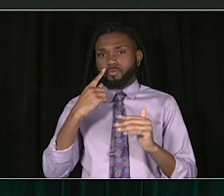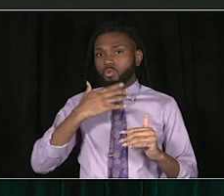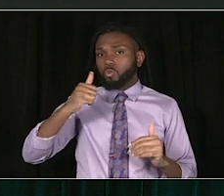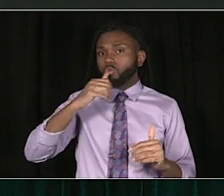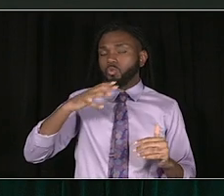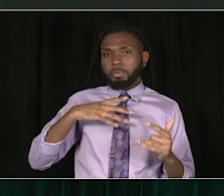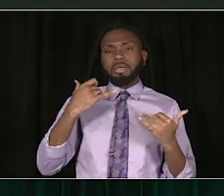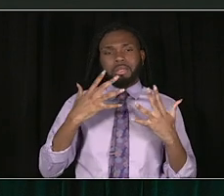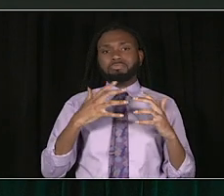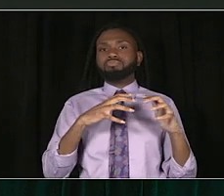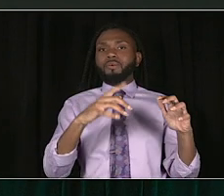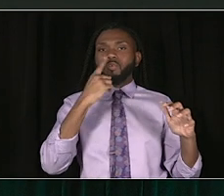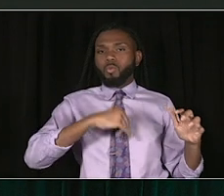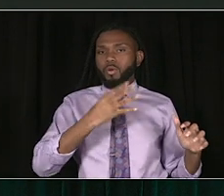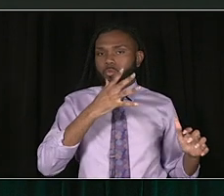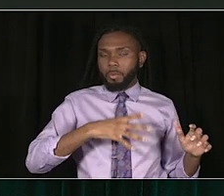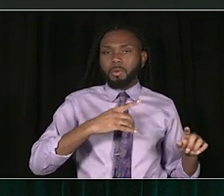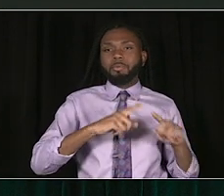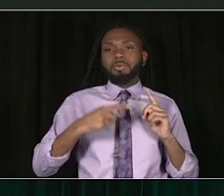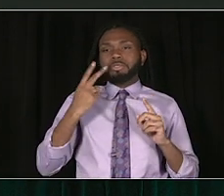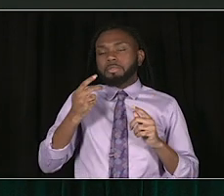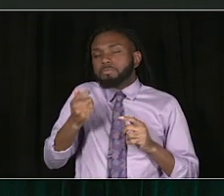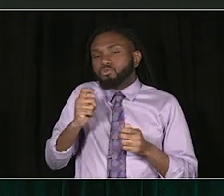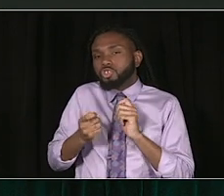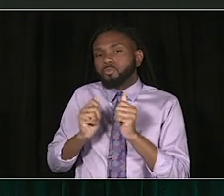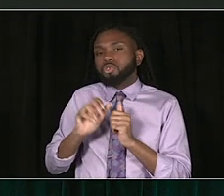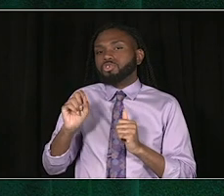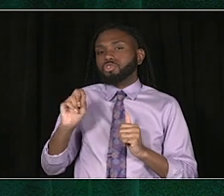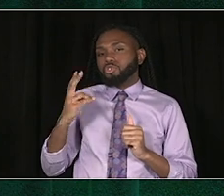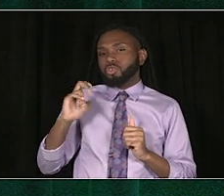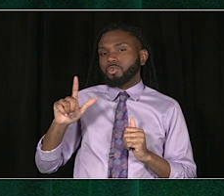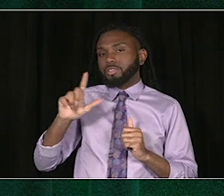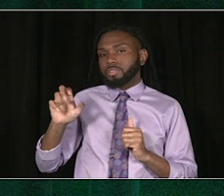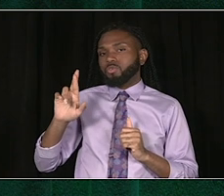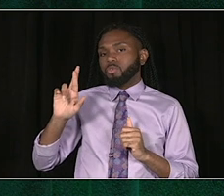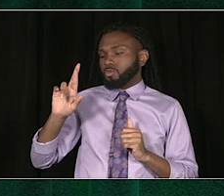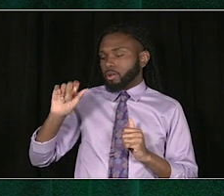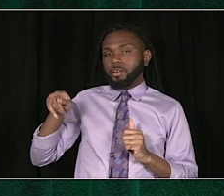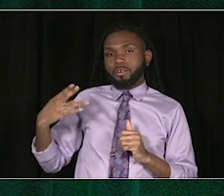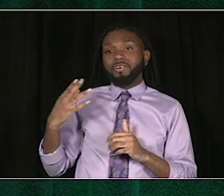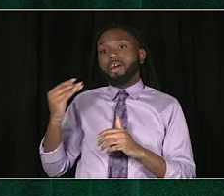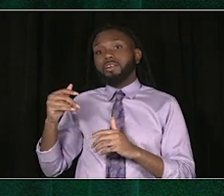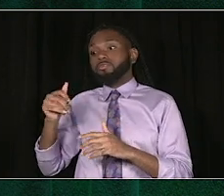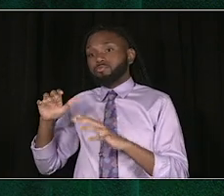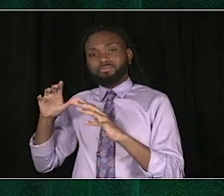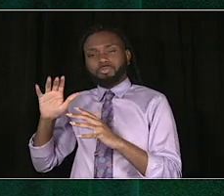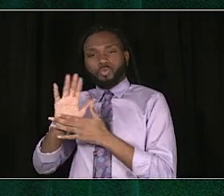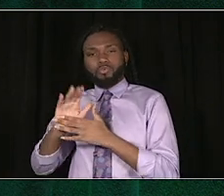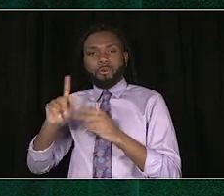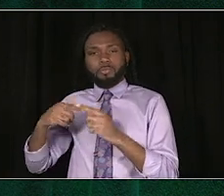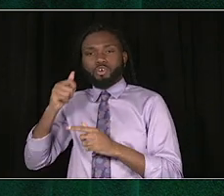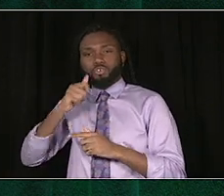more abundant with white women, but we see some change with like Cheryl Lee Ralph and even a film like Girls Trip about women in their 40s, which